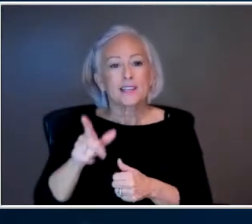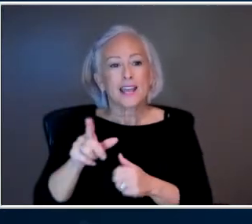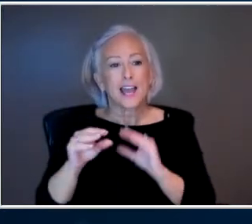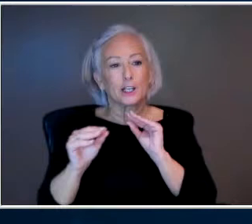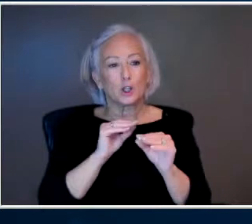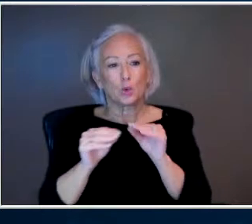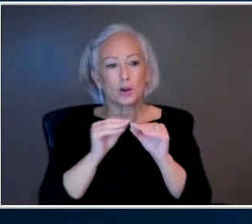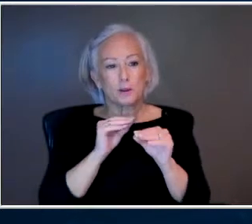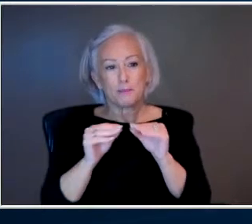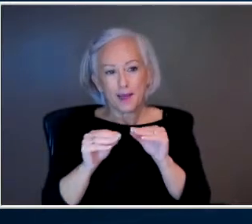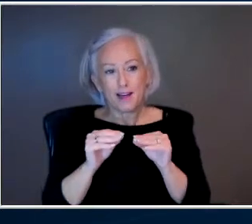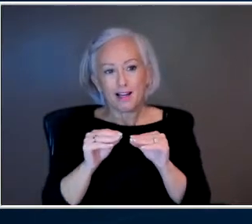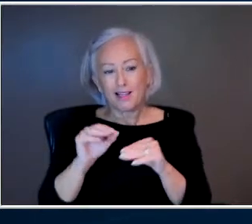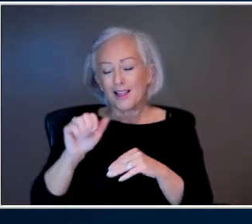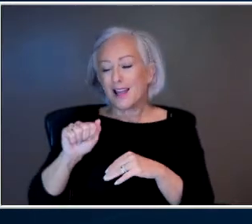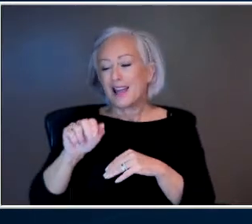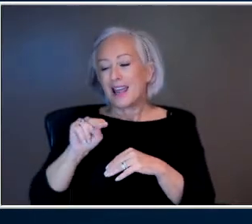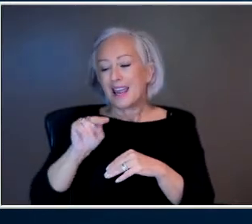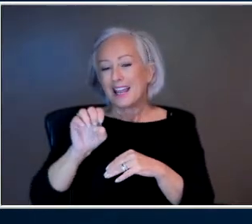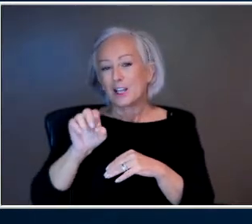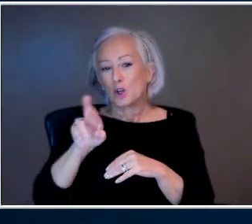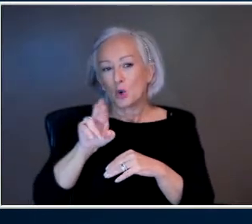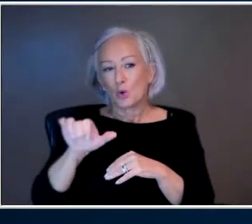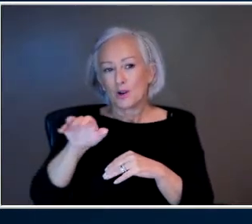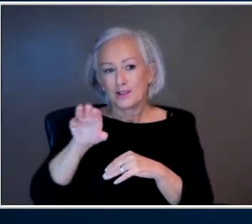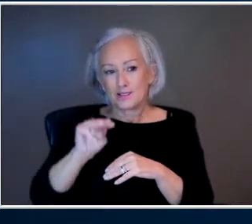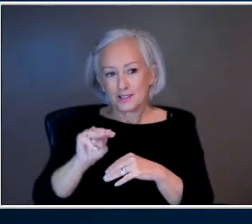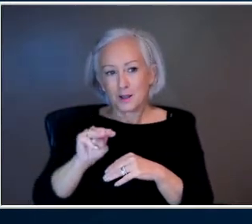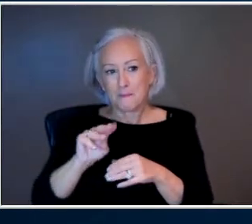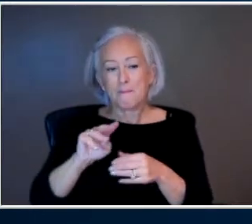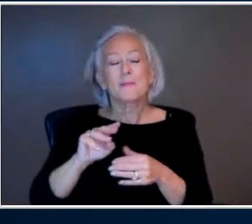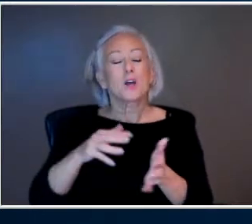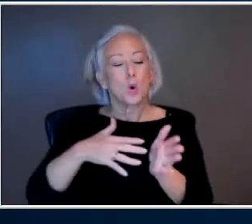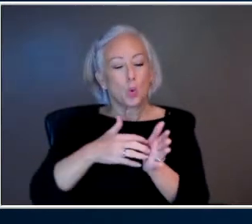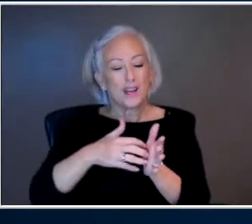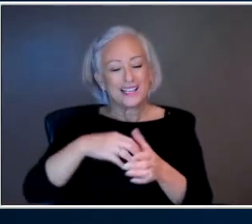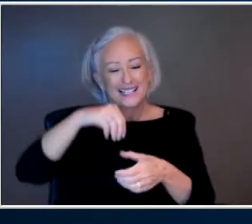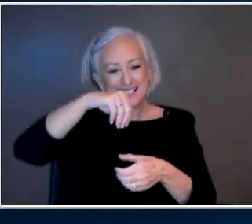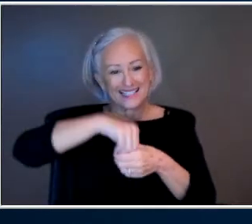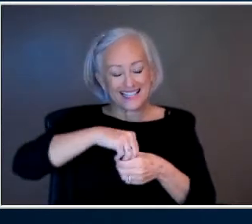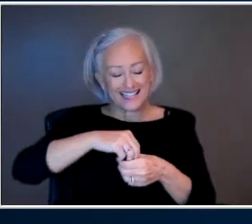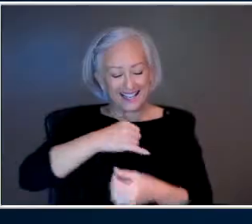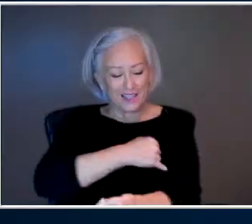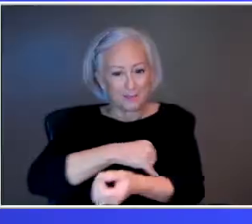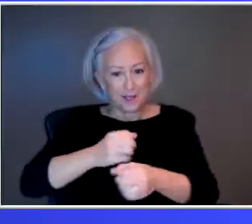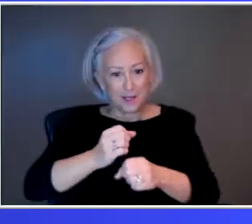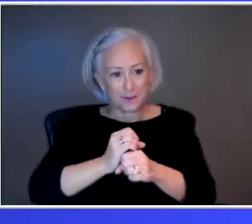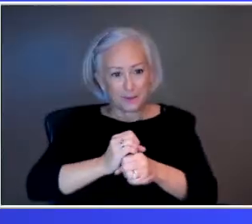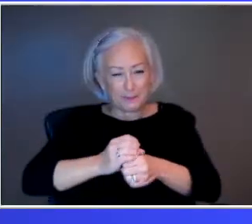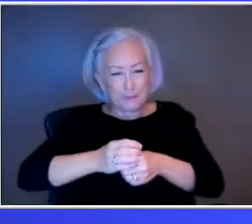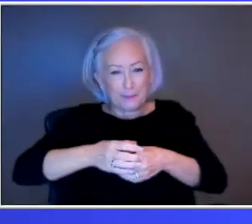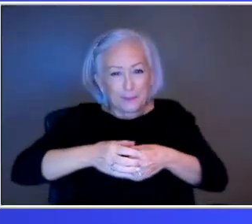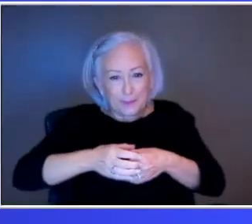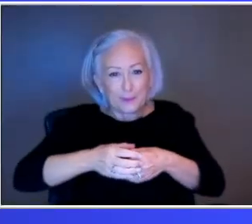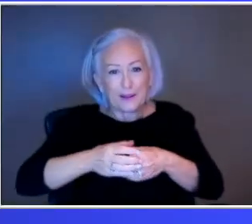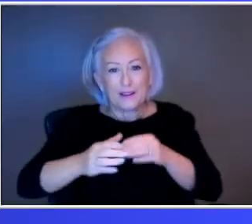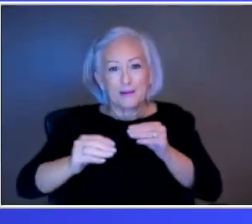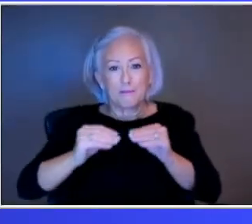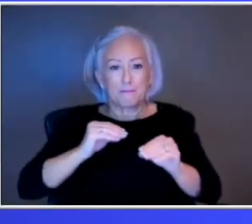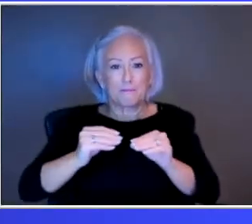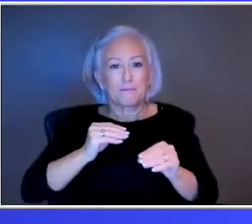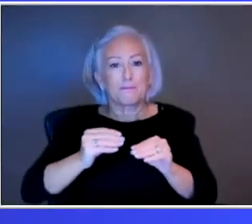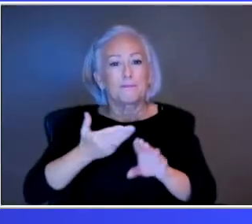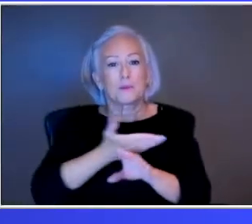my favorite things to do. It is. That's one of your favorite things to do. Tell us more about that. Well, an aneurysm is something that can